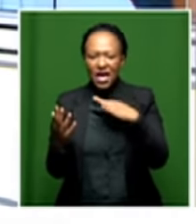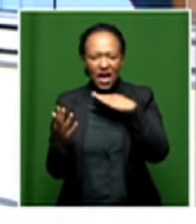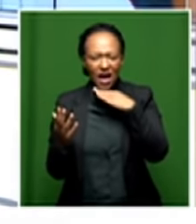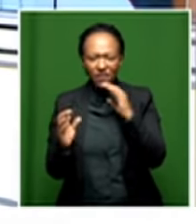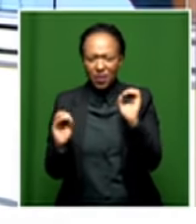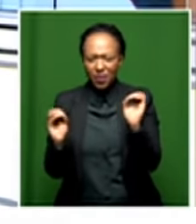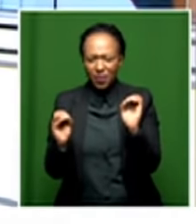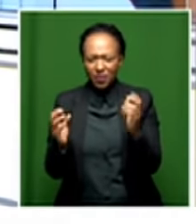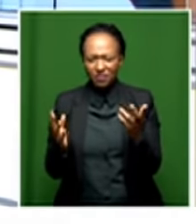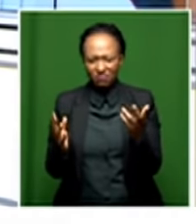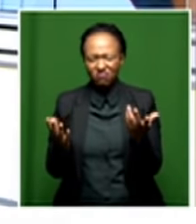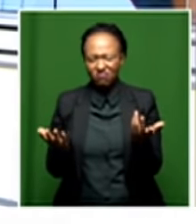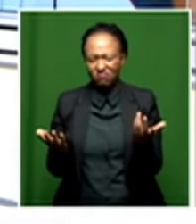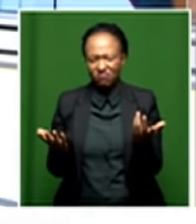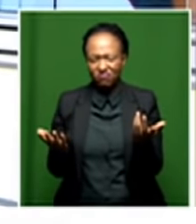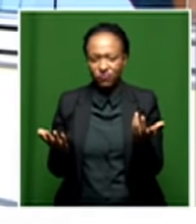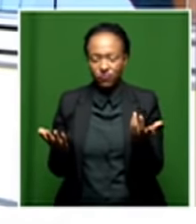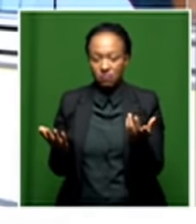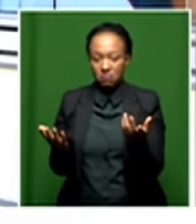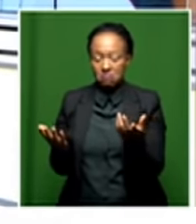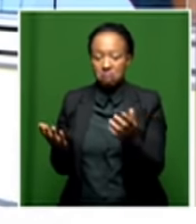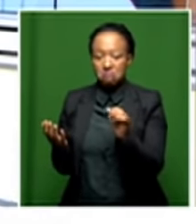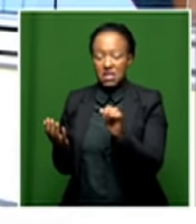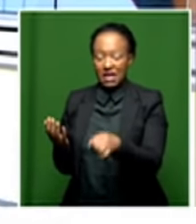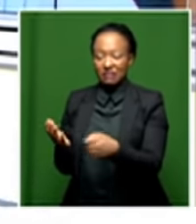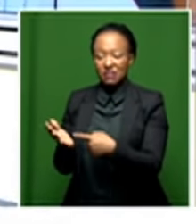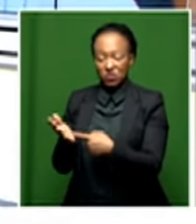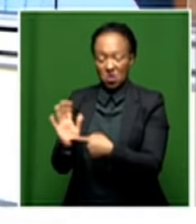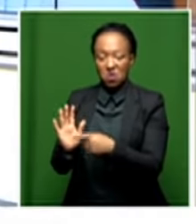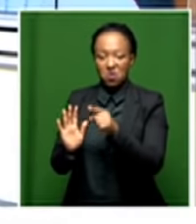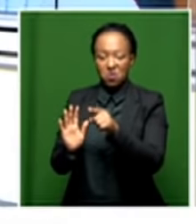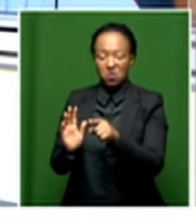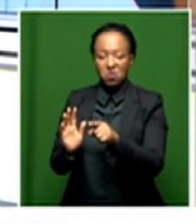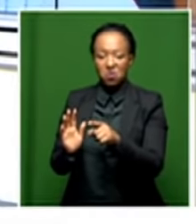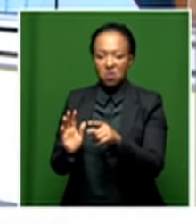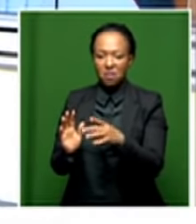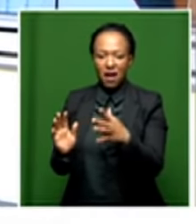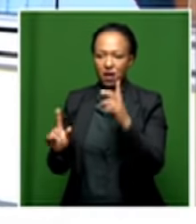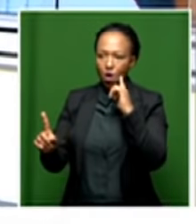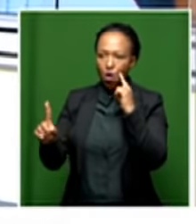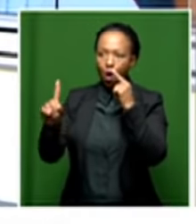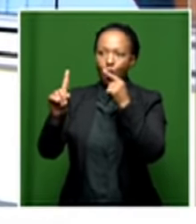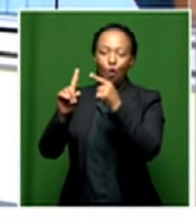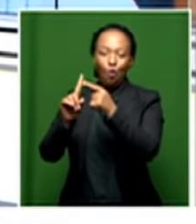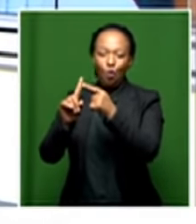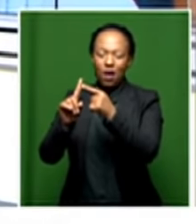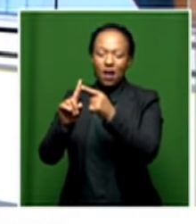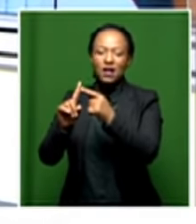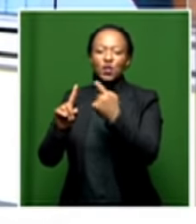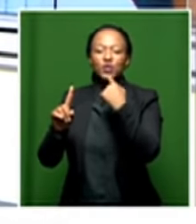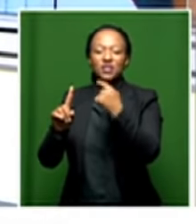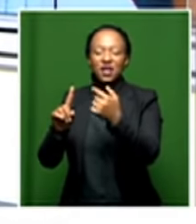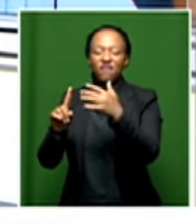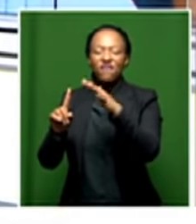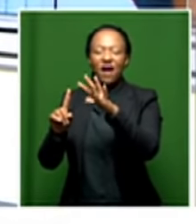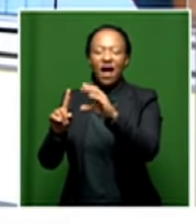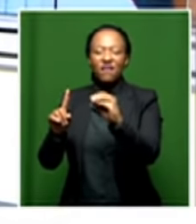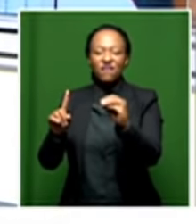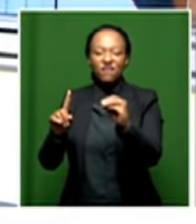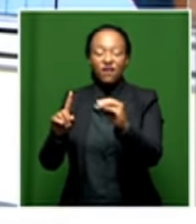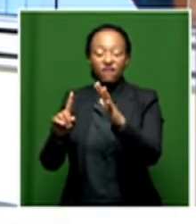it certainly has. That appears to be it, and also perhaps unrealistic goals. I mean, with the department saying 5 million senior